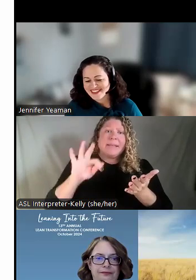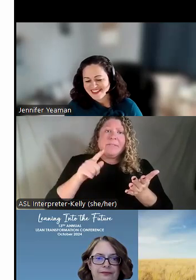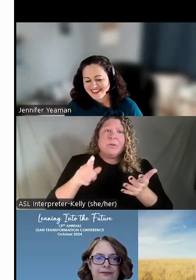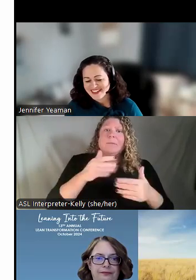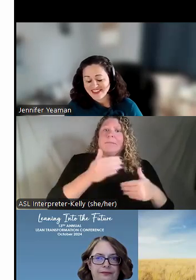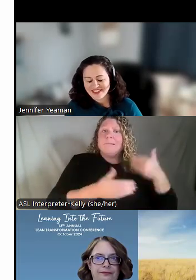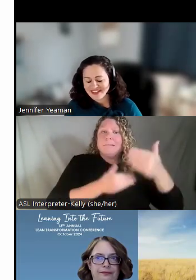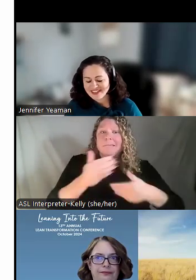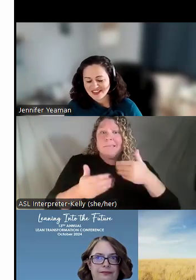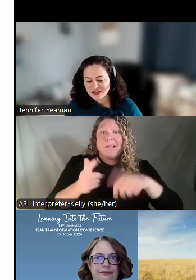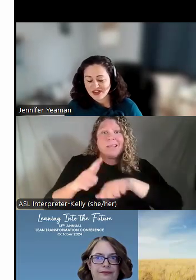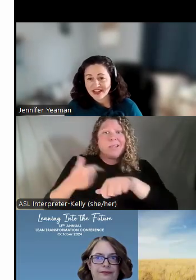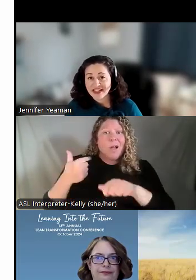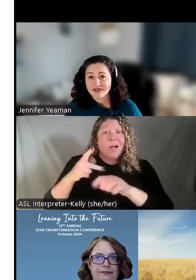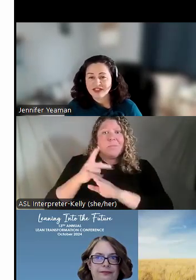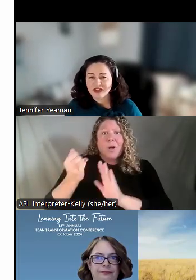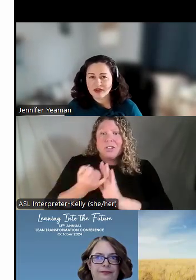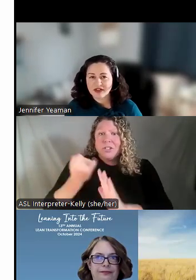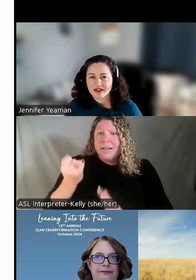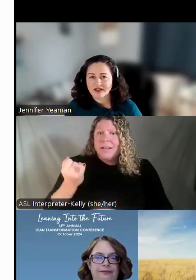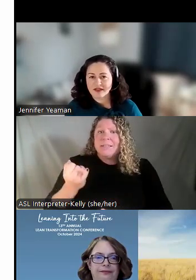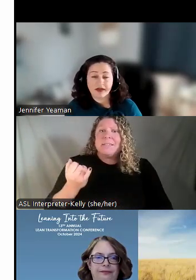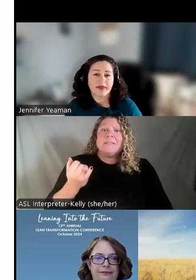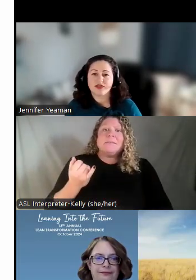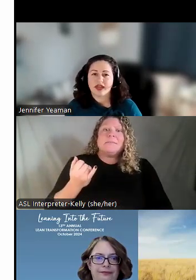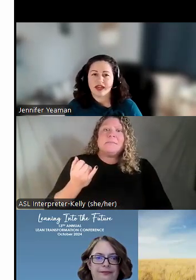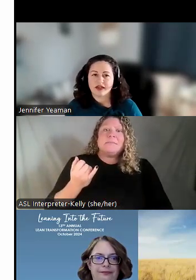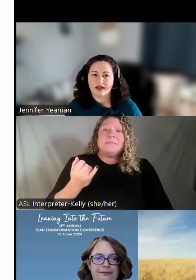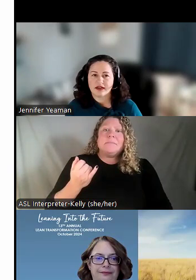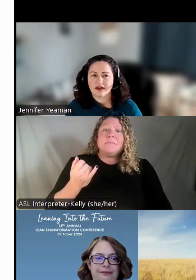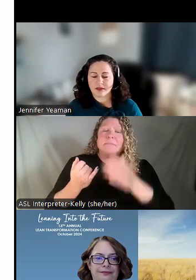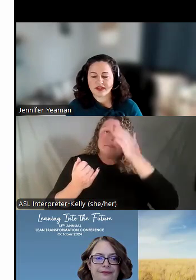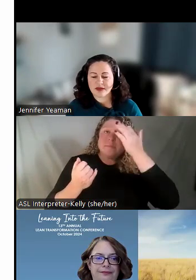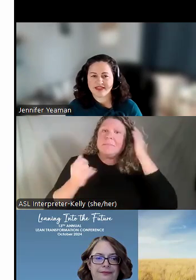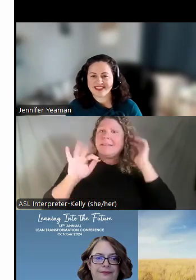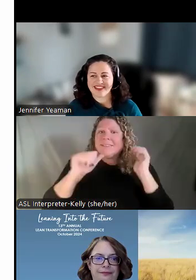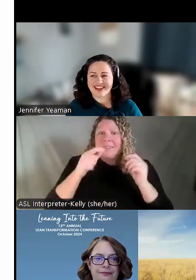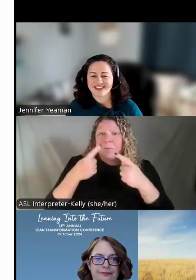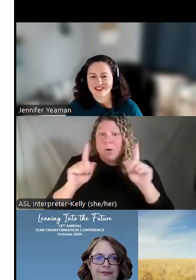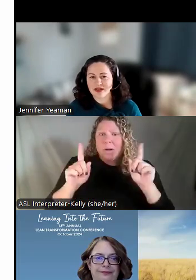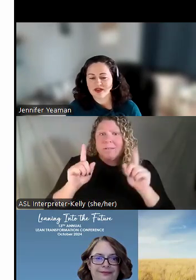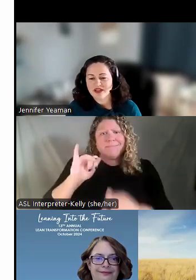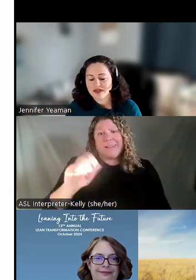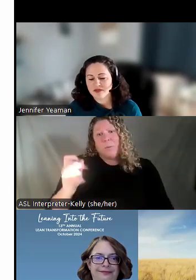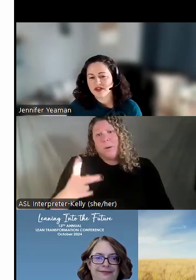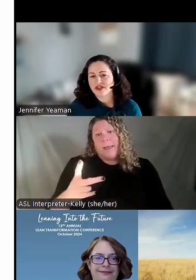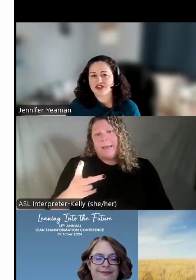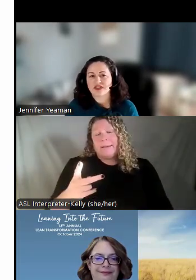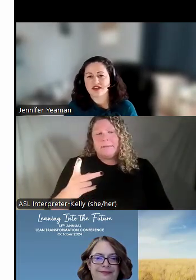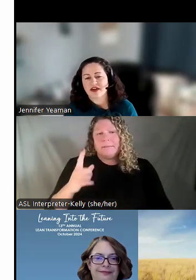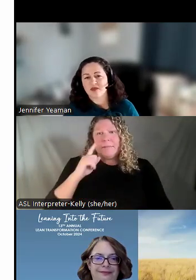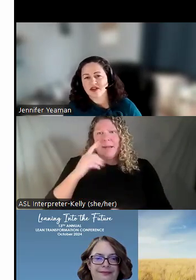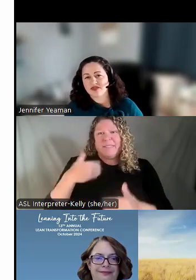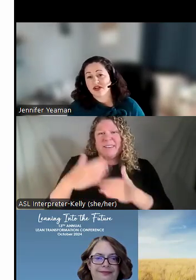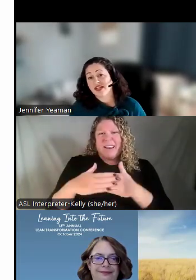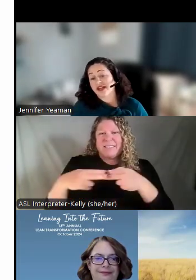project, if it is a year long, and if it didn't work, that's okay. And I'm going to talk about this in my next slide as well. But nurture